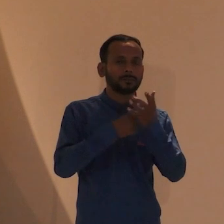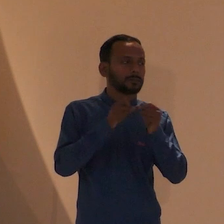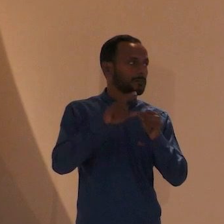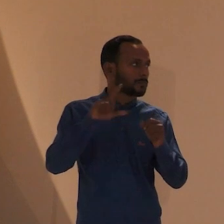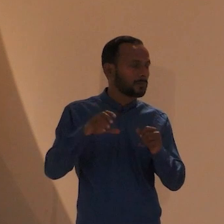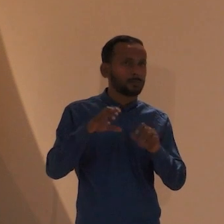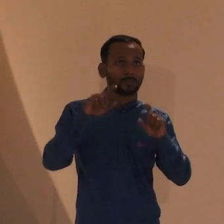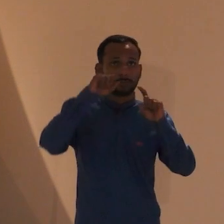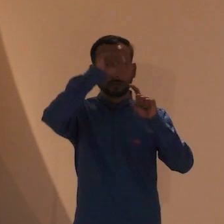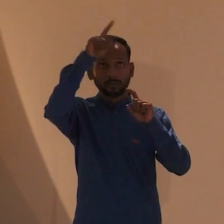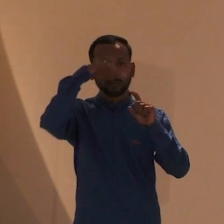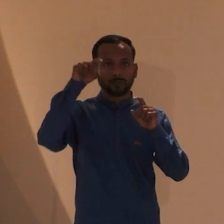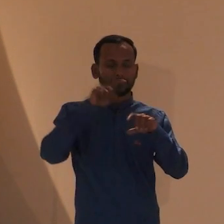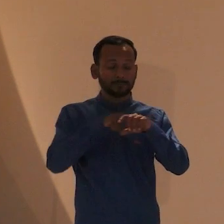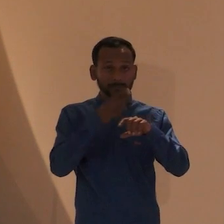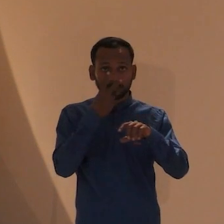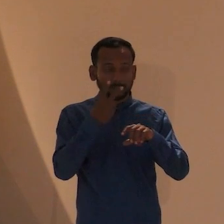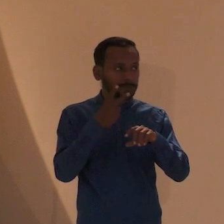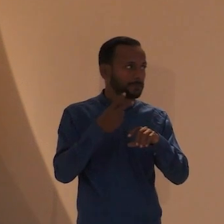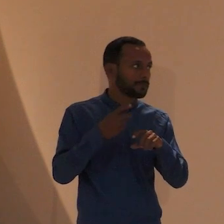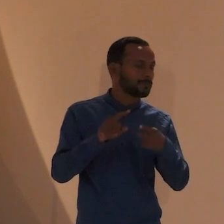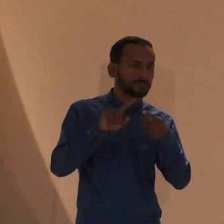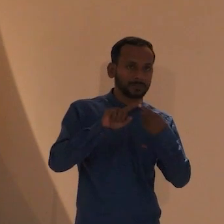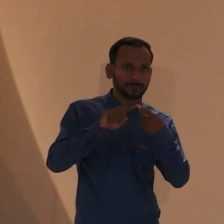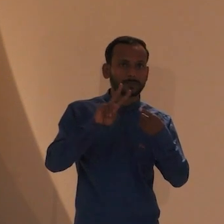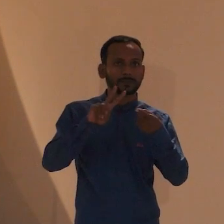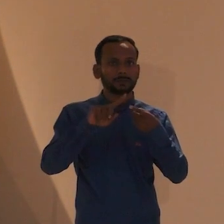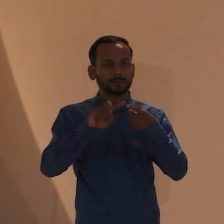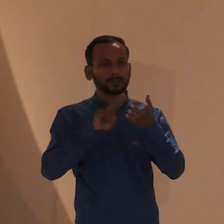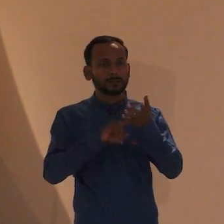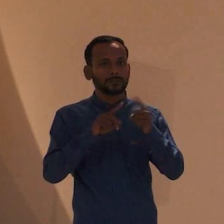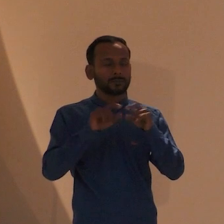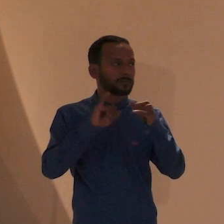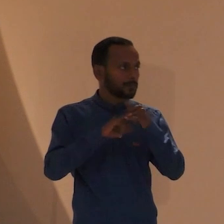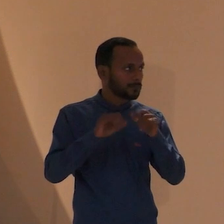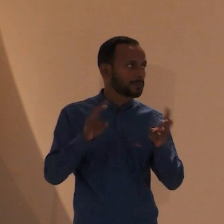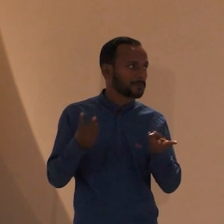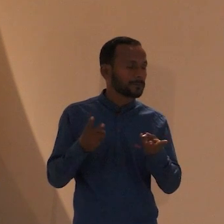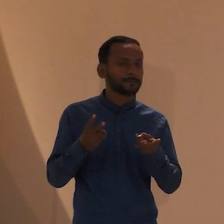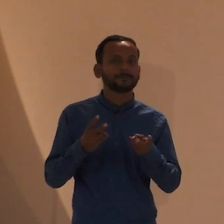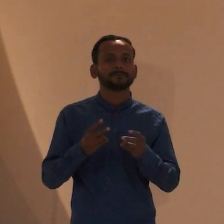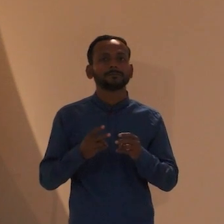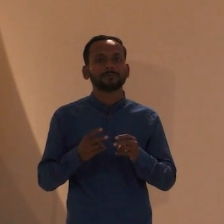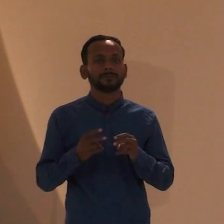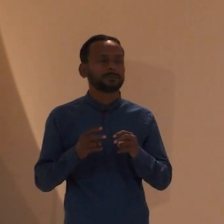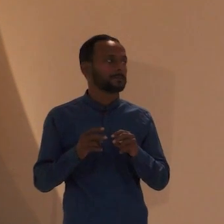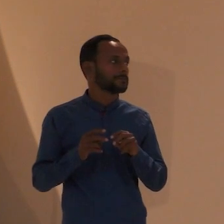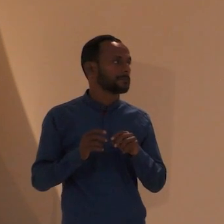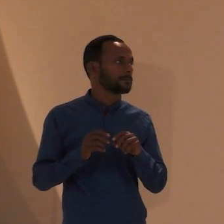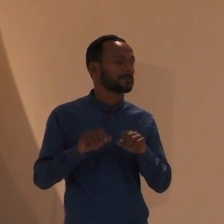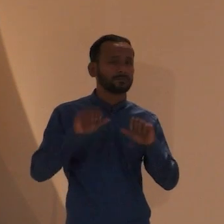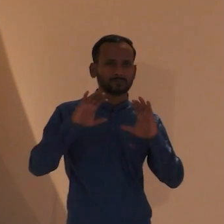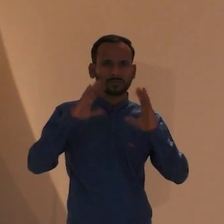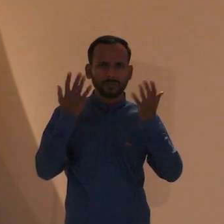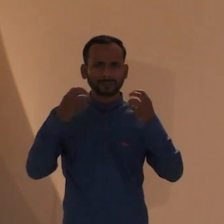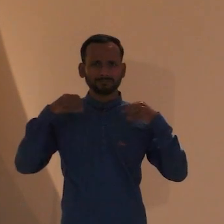various kinds of big mega events which need to be managed, and therefore that kind of distracts the popular attention away from